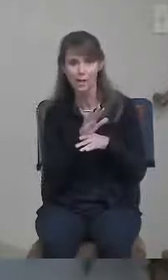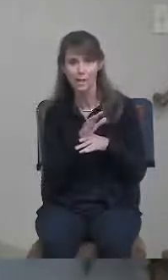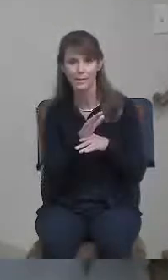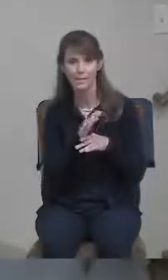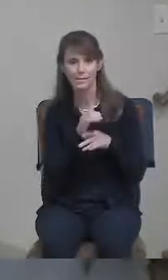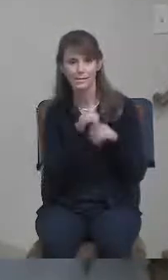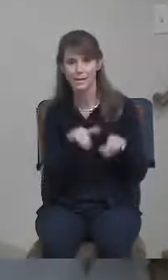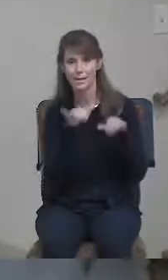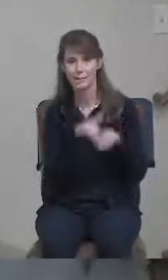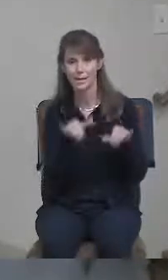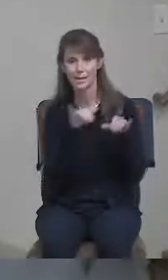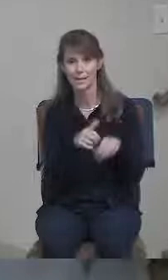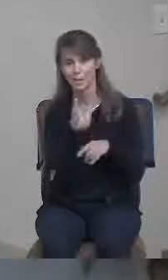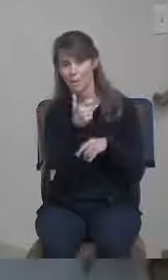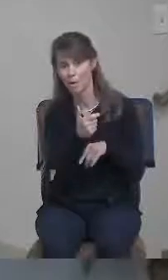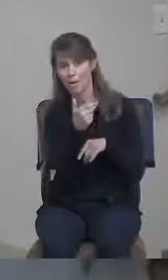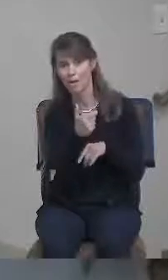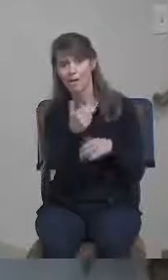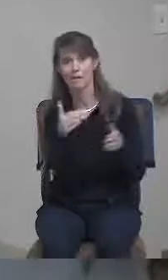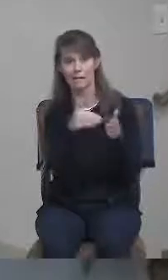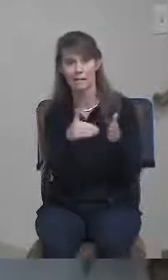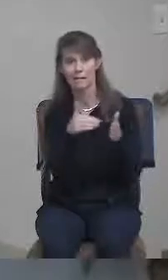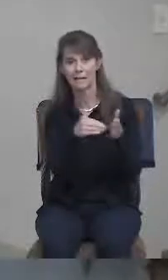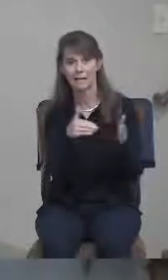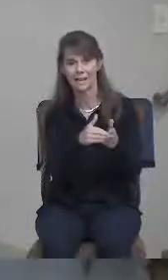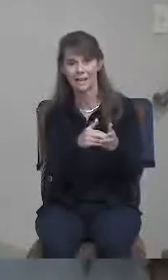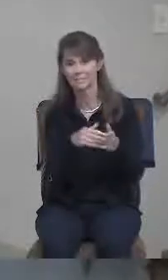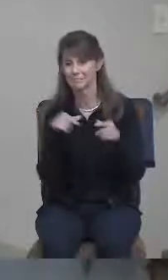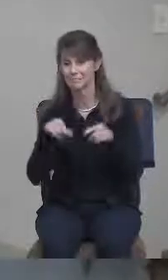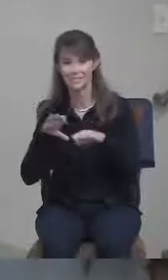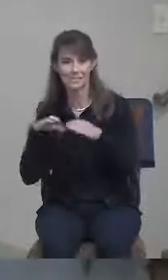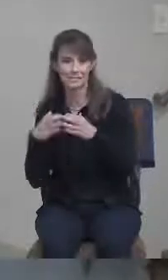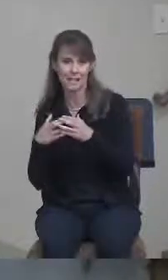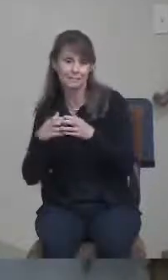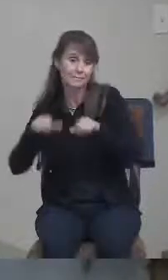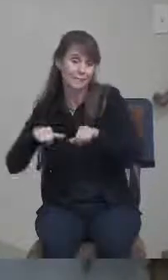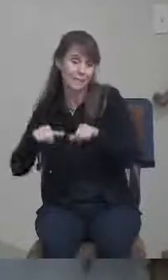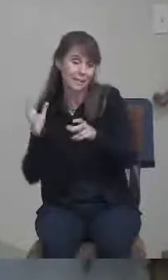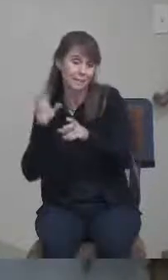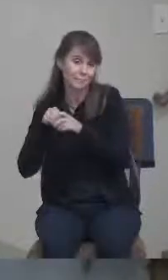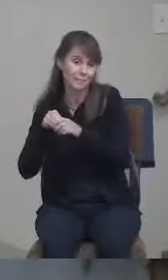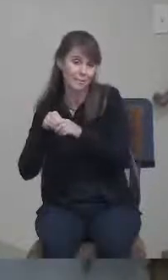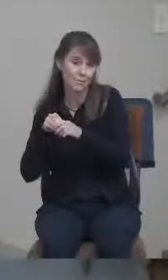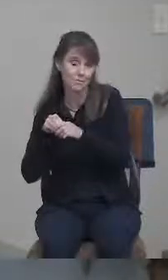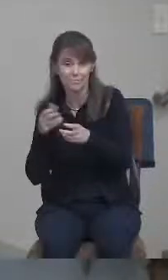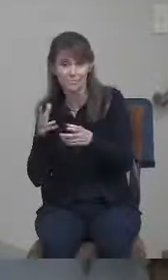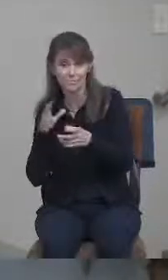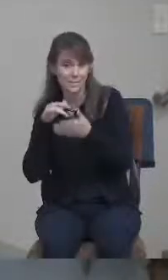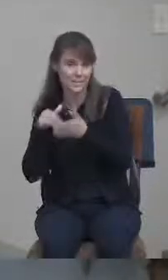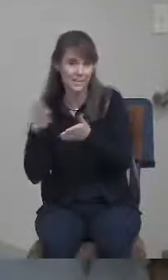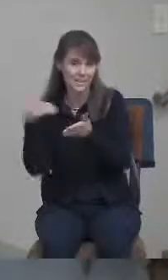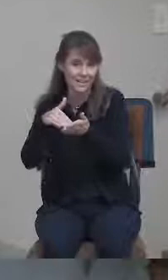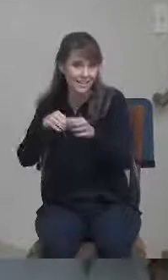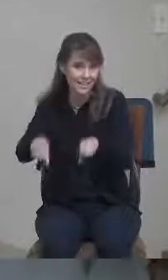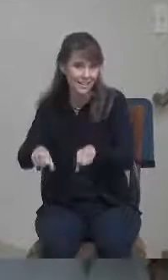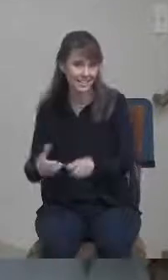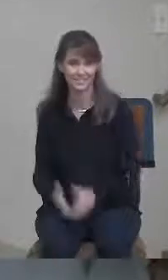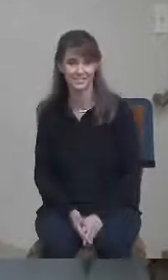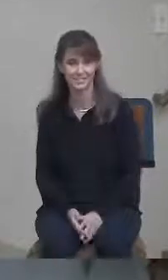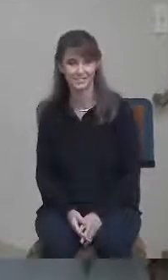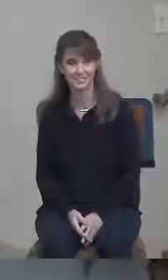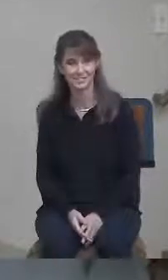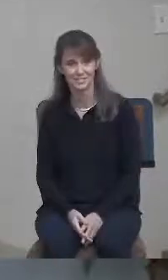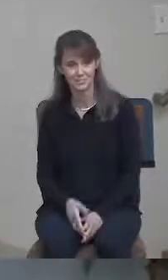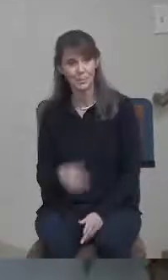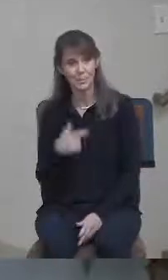material is as exciting as that would be. However, we do study books of the Bible over and